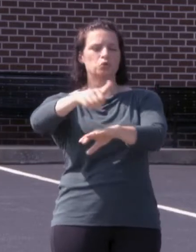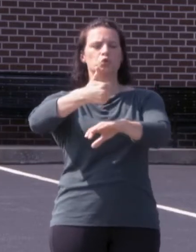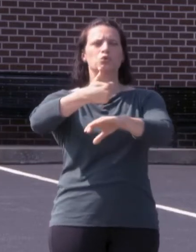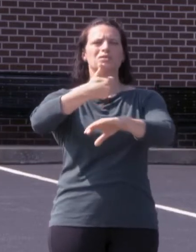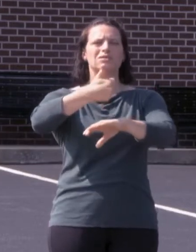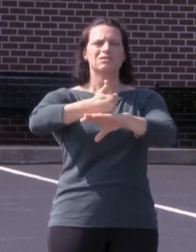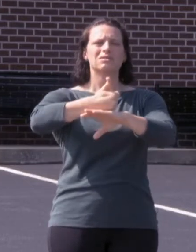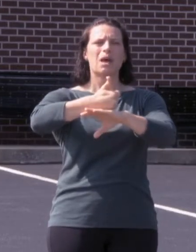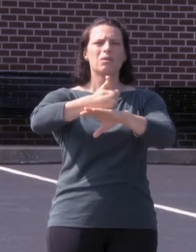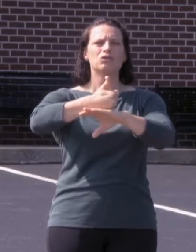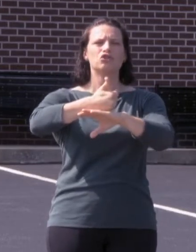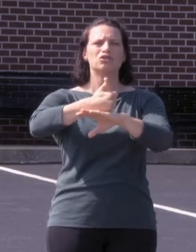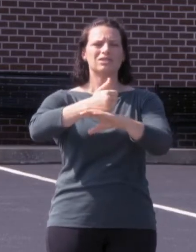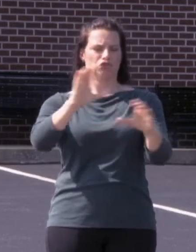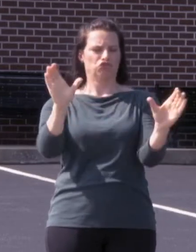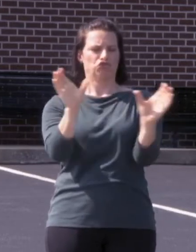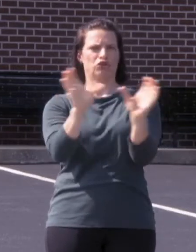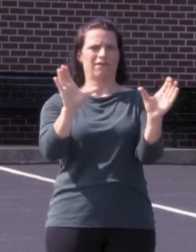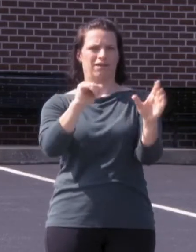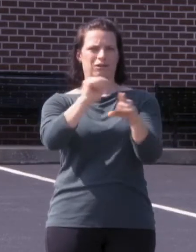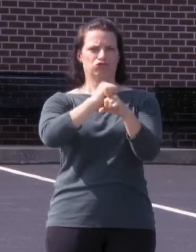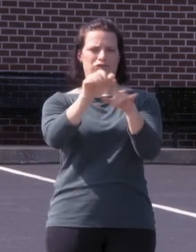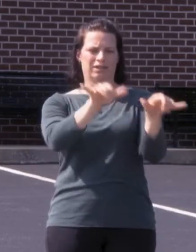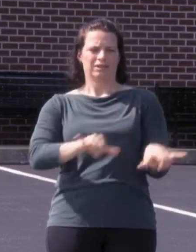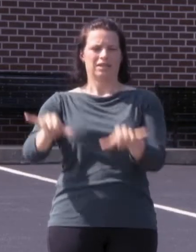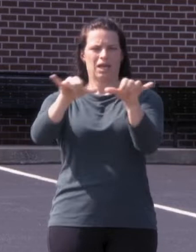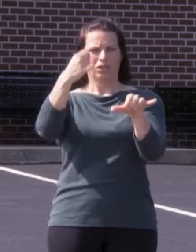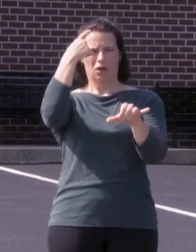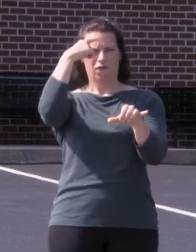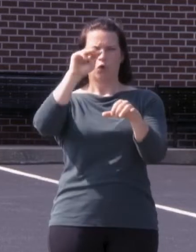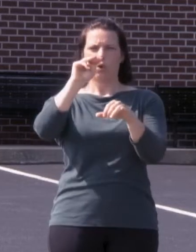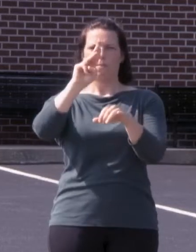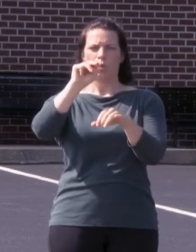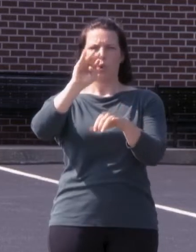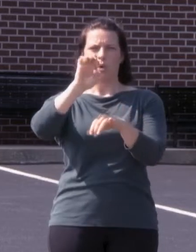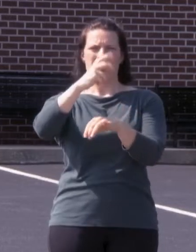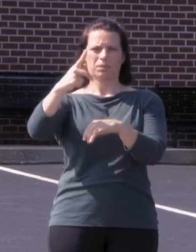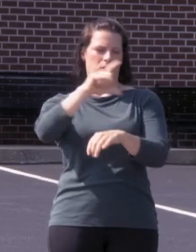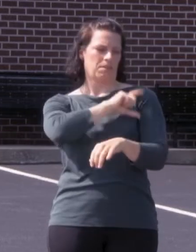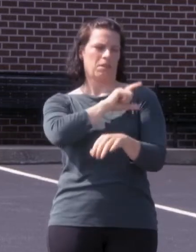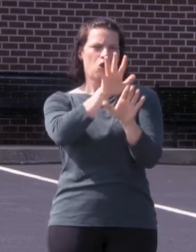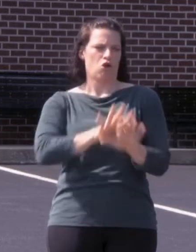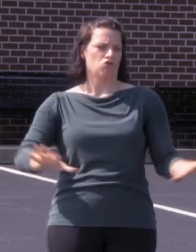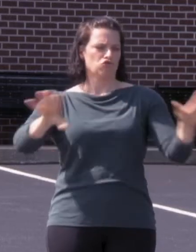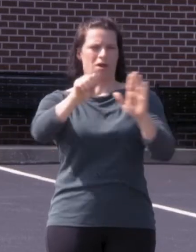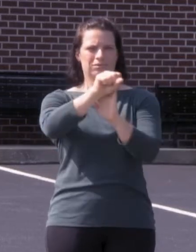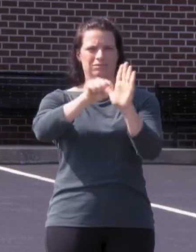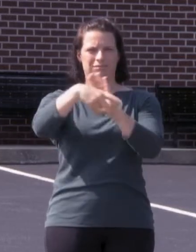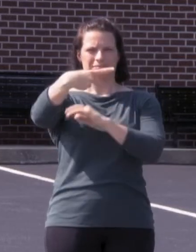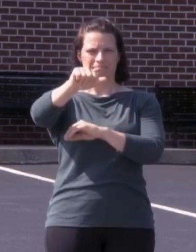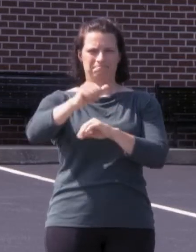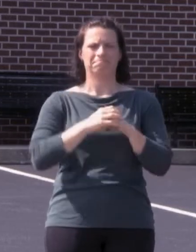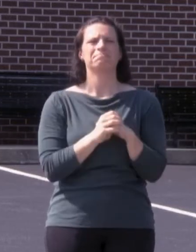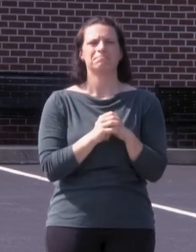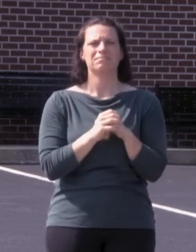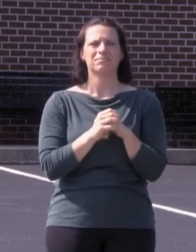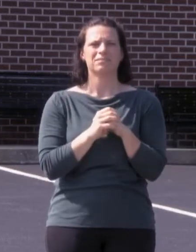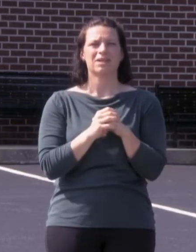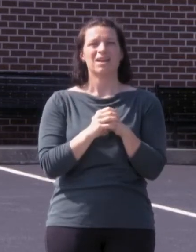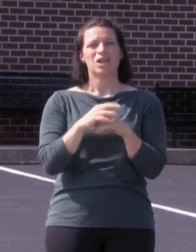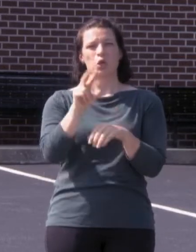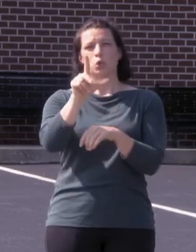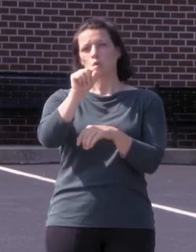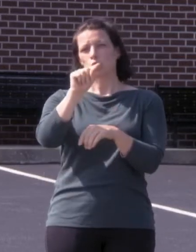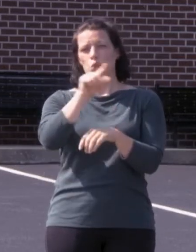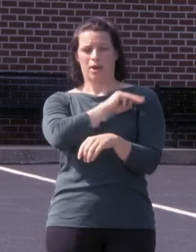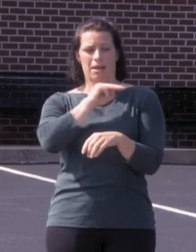establish certification and training standards for municipal police officers across the Commonwealth of Pennsylvania. It consists of 20 members